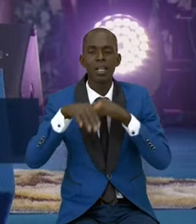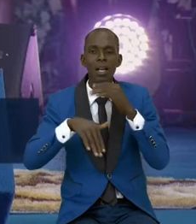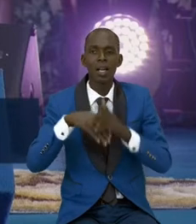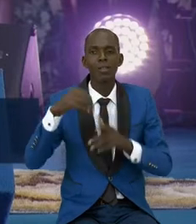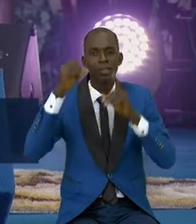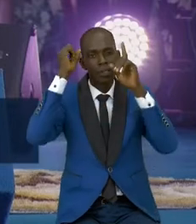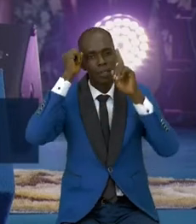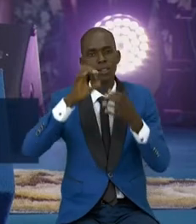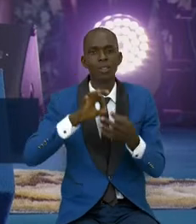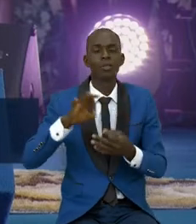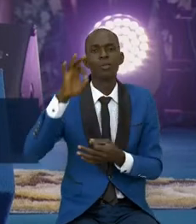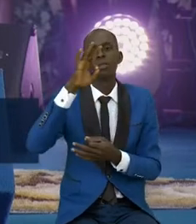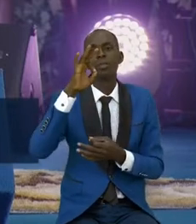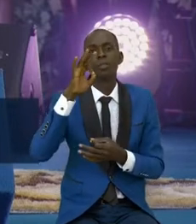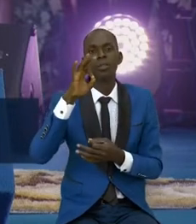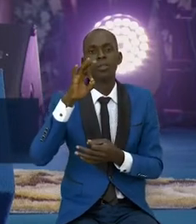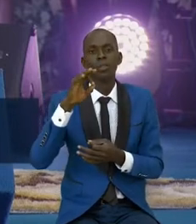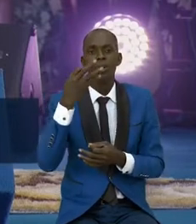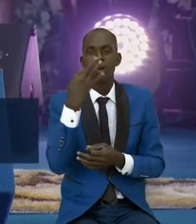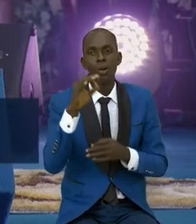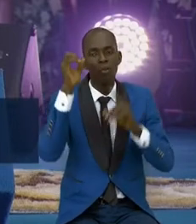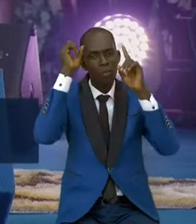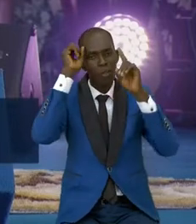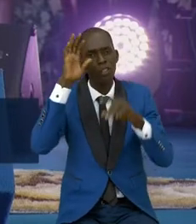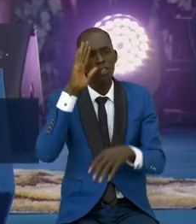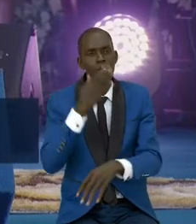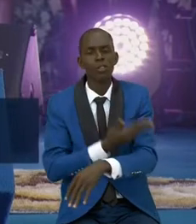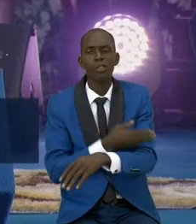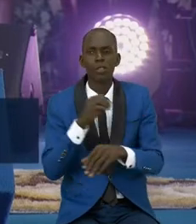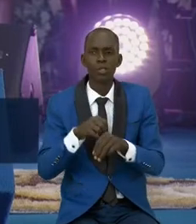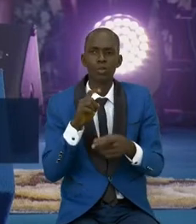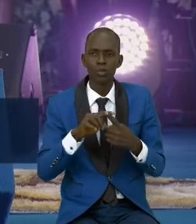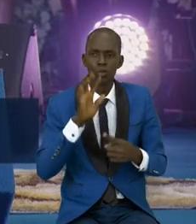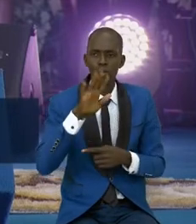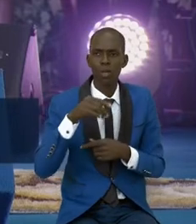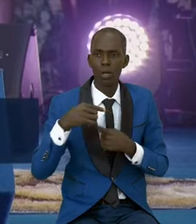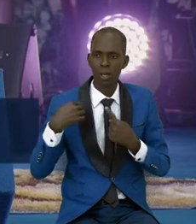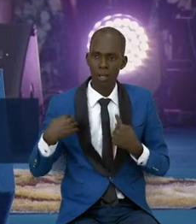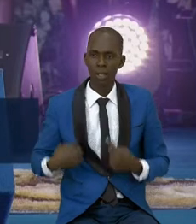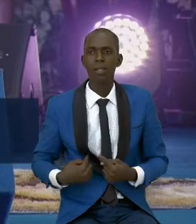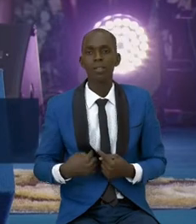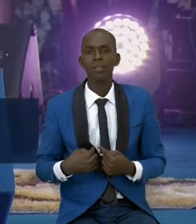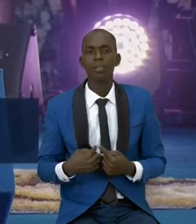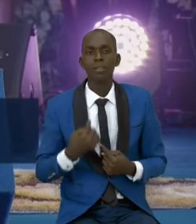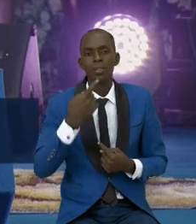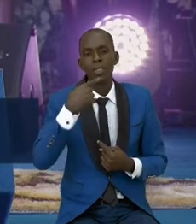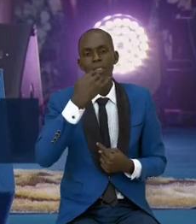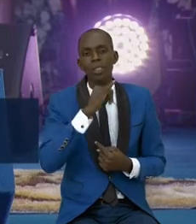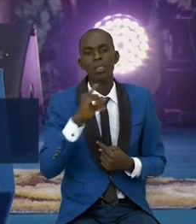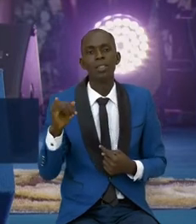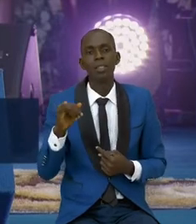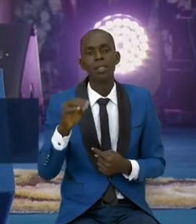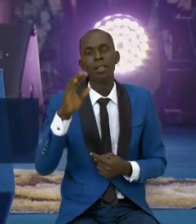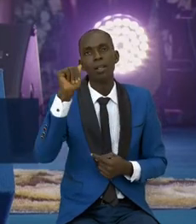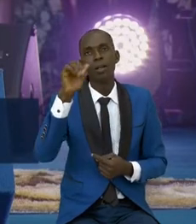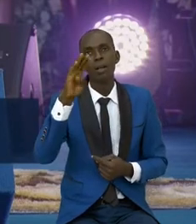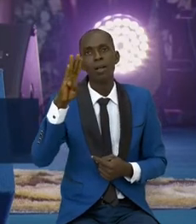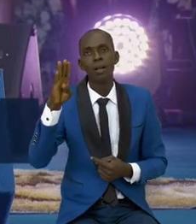the spirit of his son, into your heart, crying, Abba,